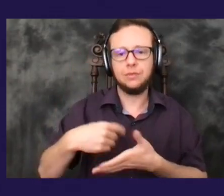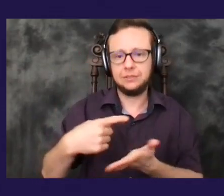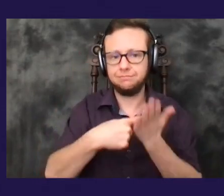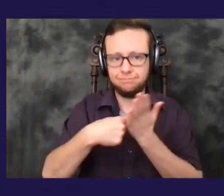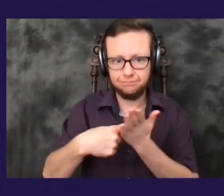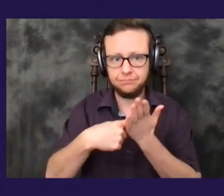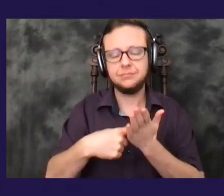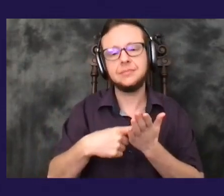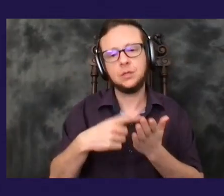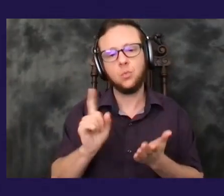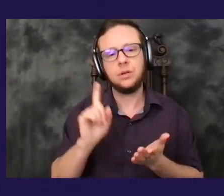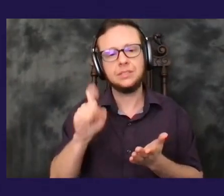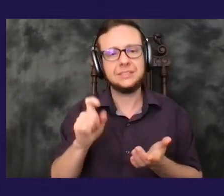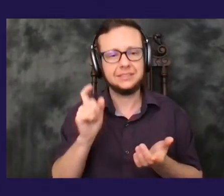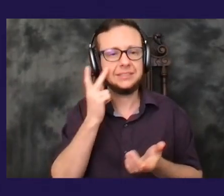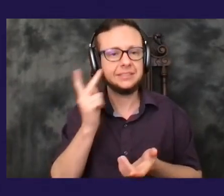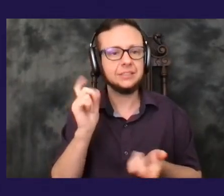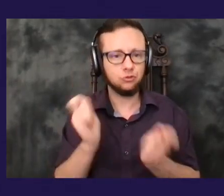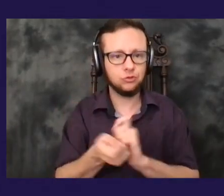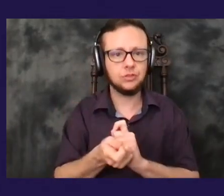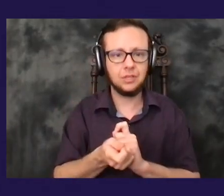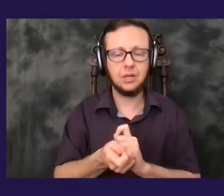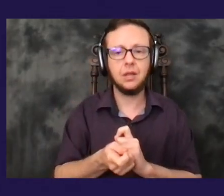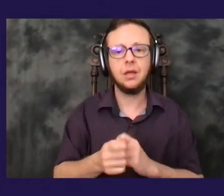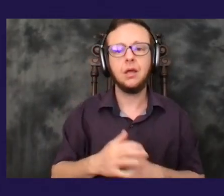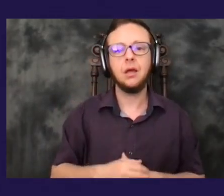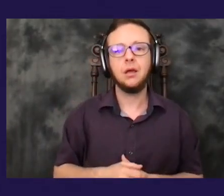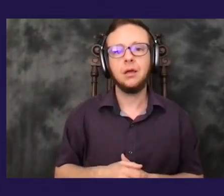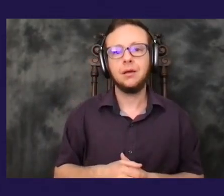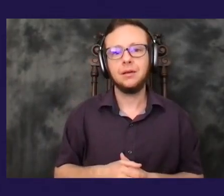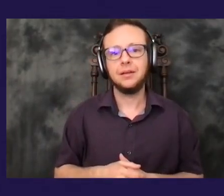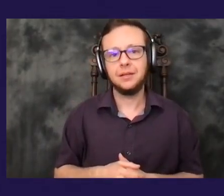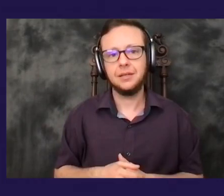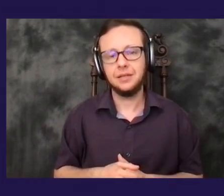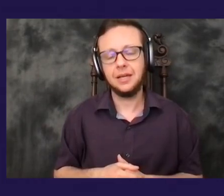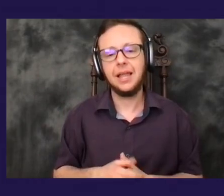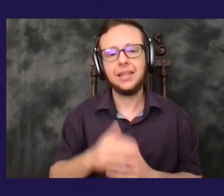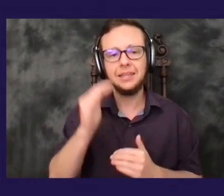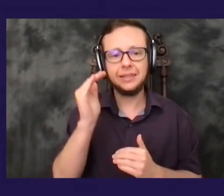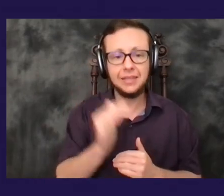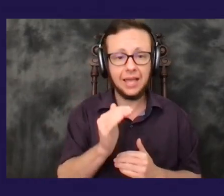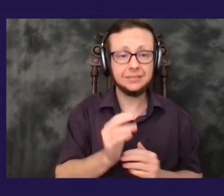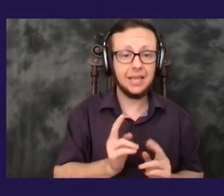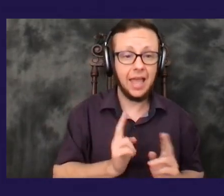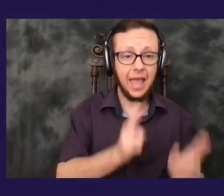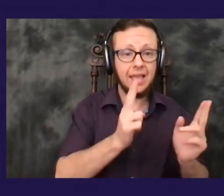change. Less haste, more speed.